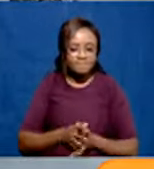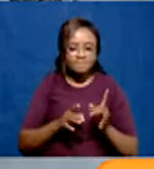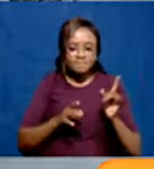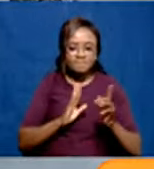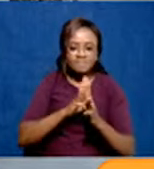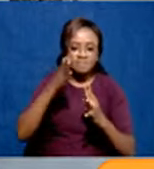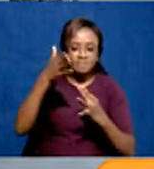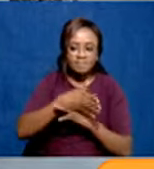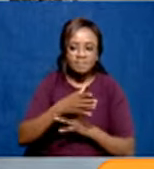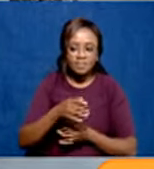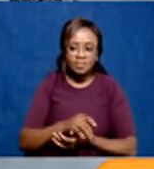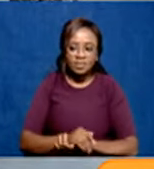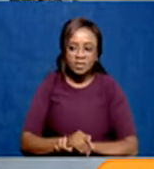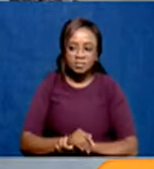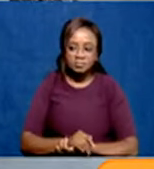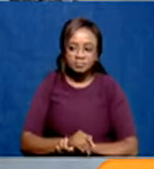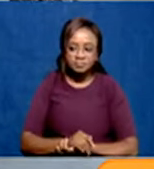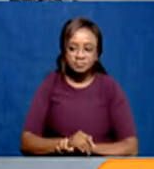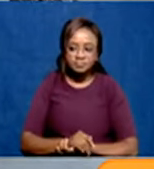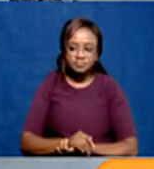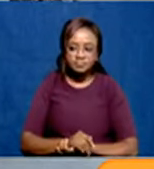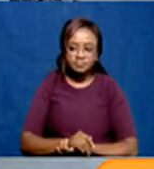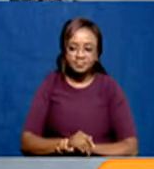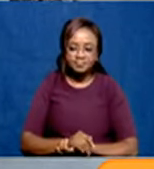decided. I'm interrupting you.